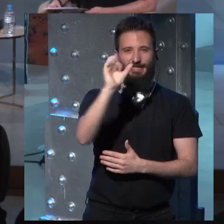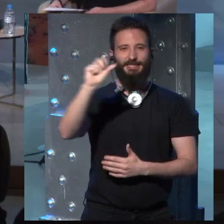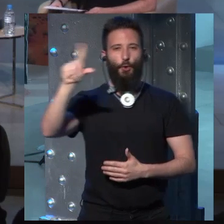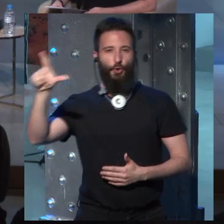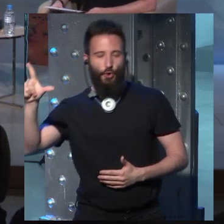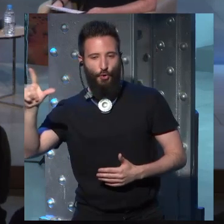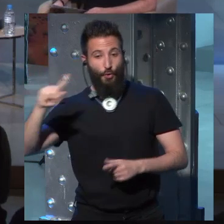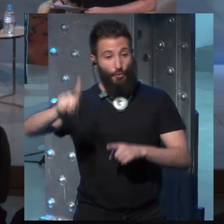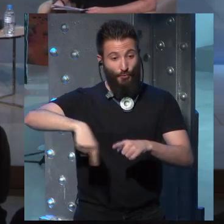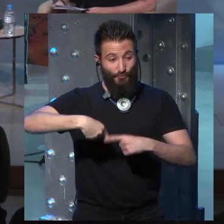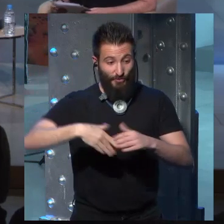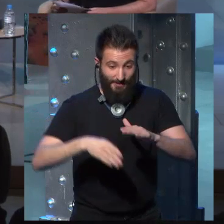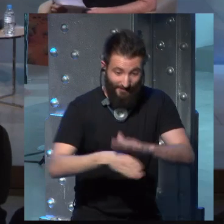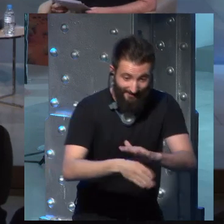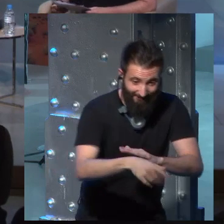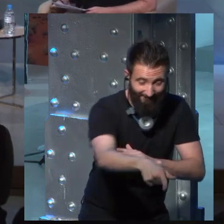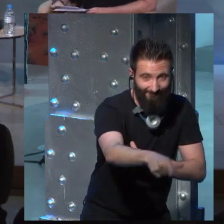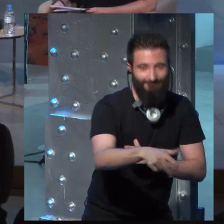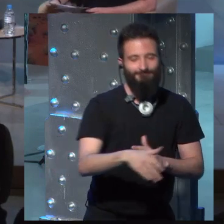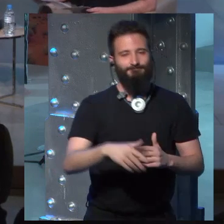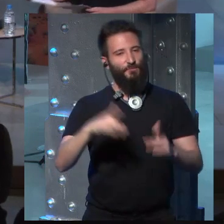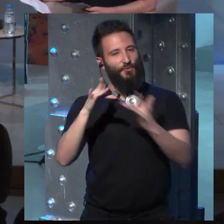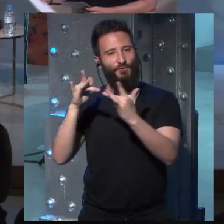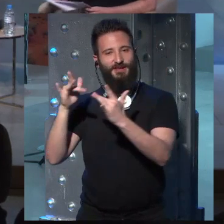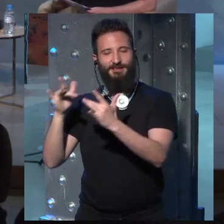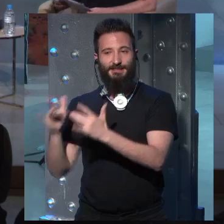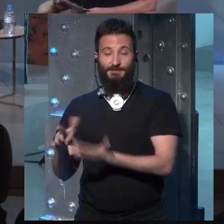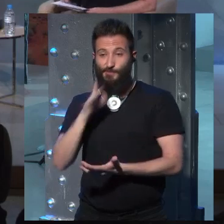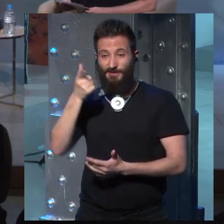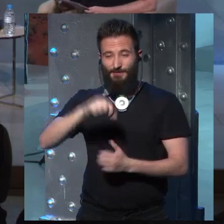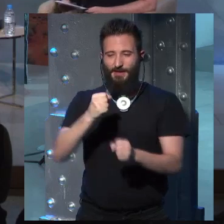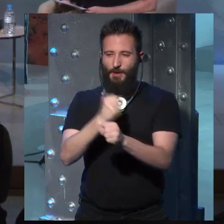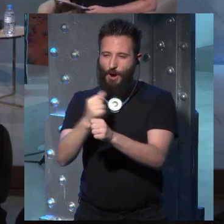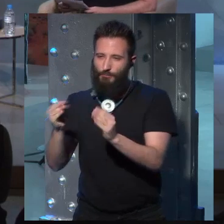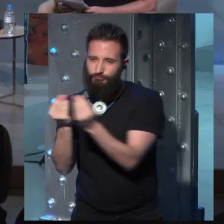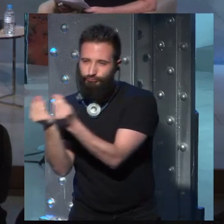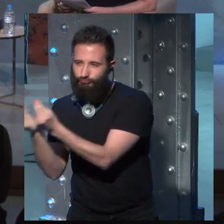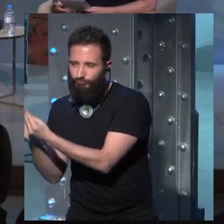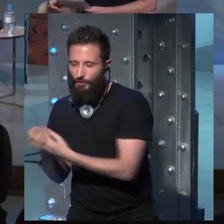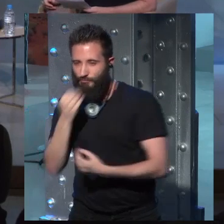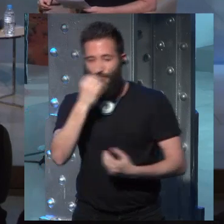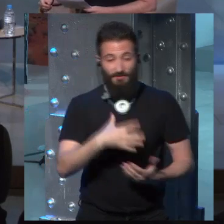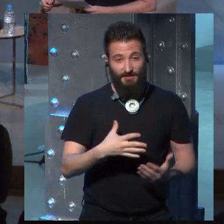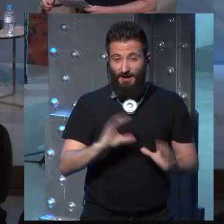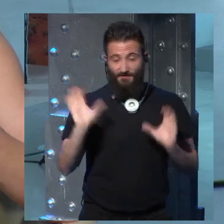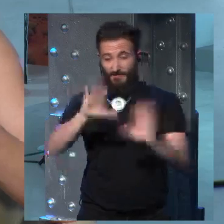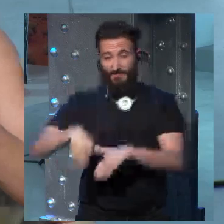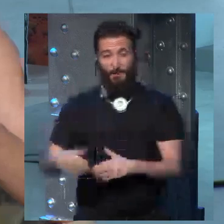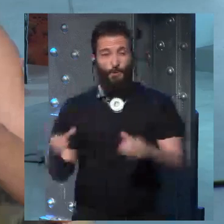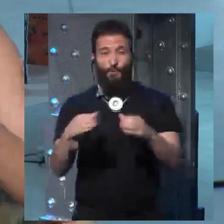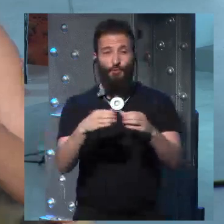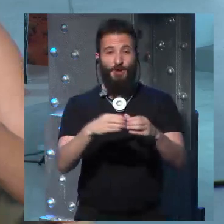and together and working off each other, and the whole crew, which is largely the Breaking Bad crew, many of the writers from Breaking